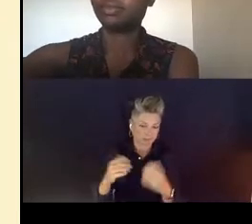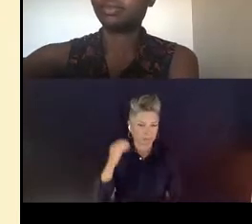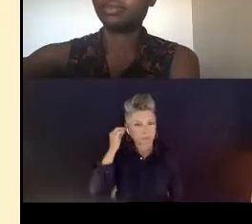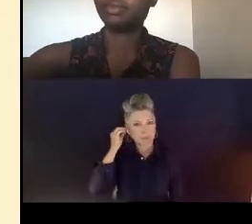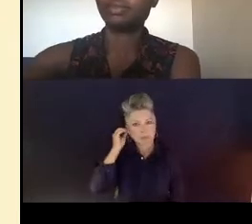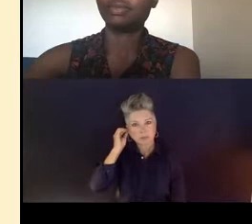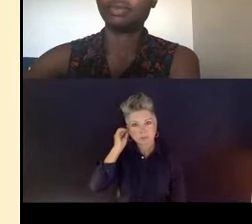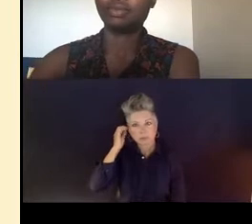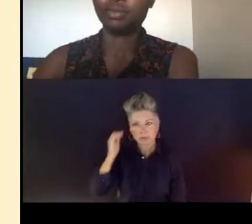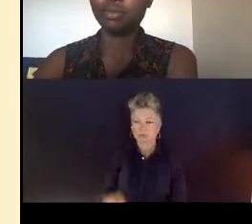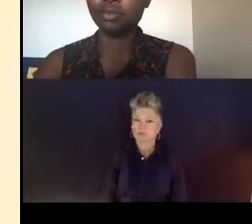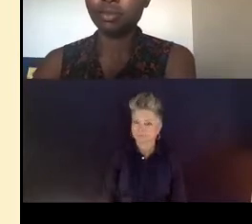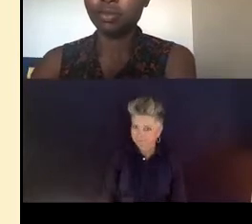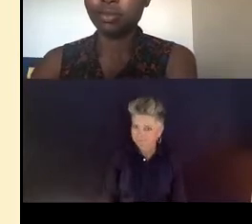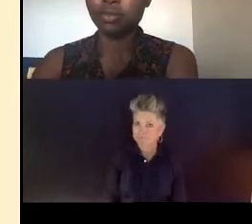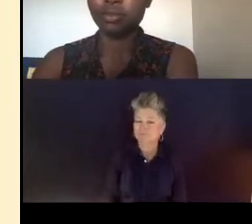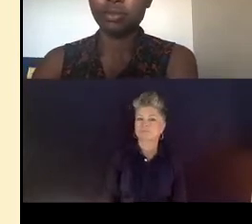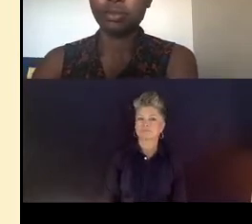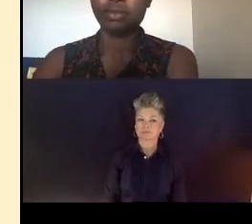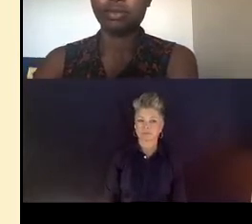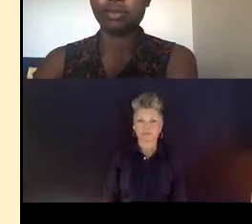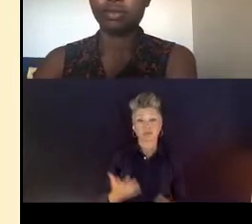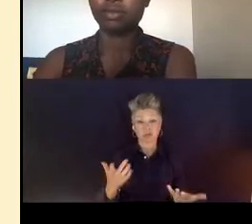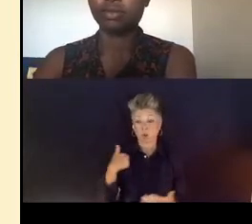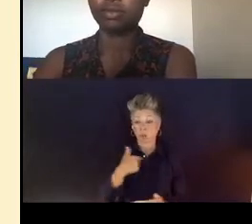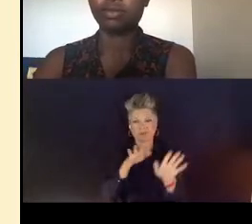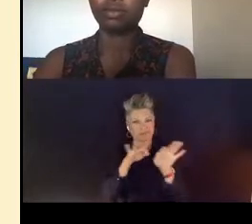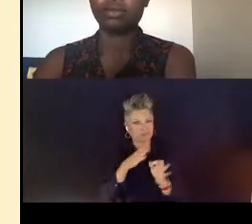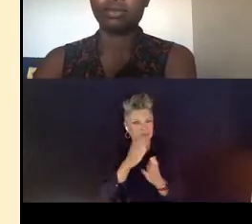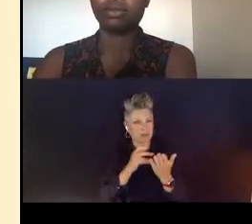since we have pointed out some of the issues that really,